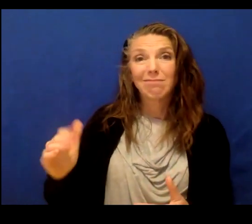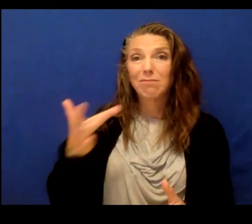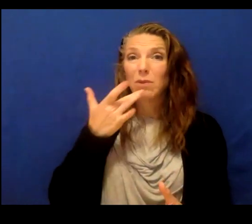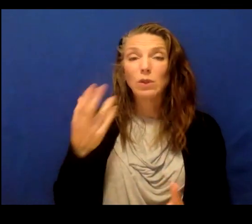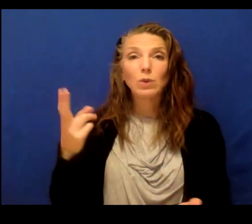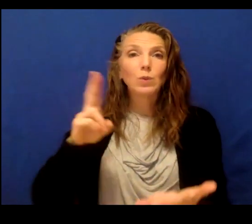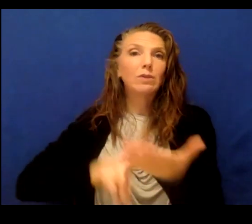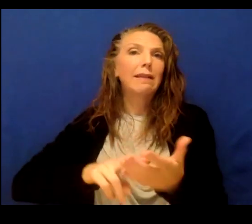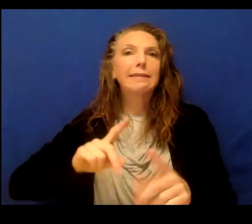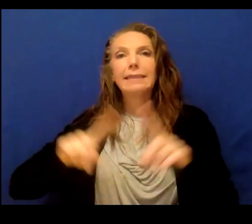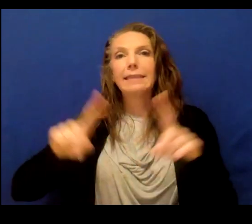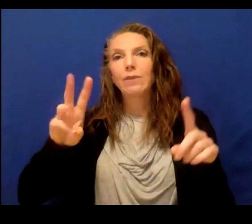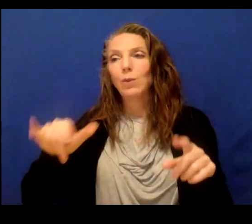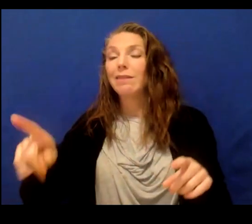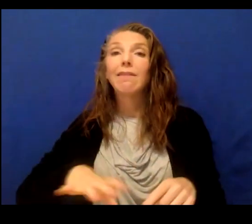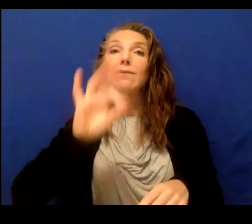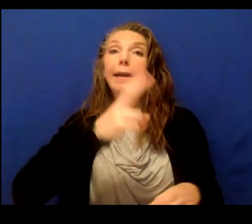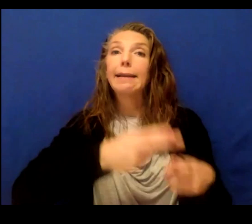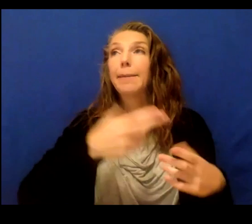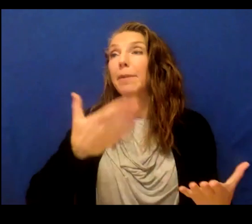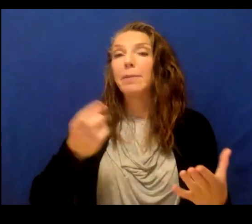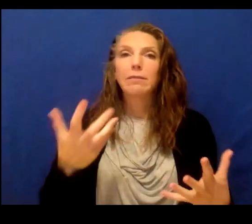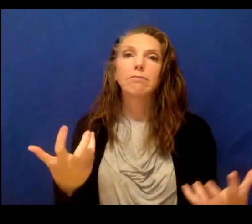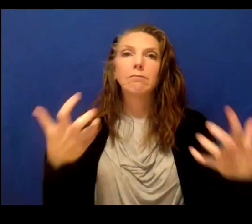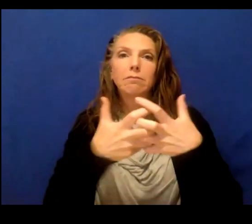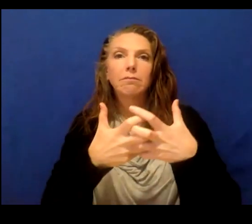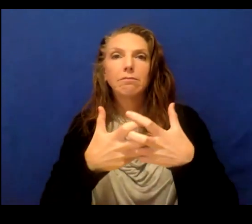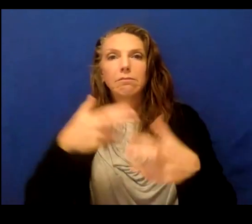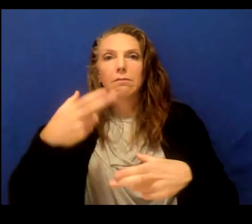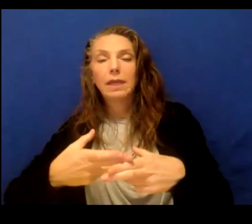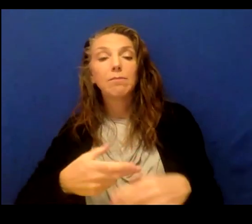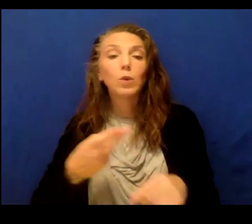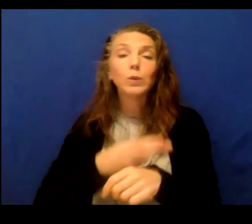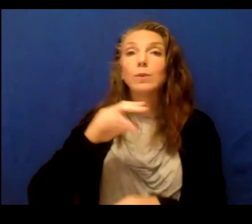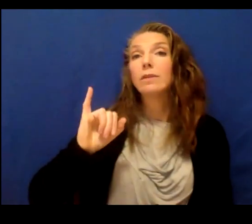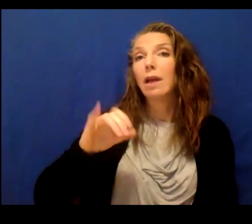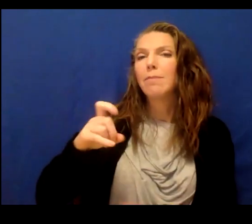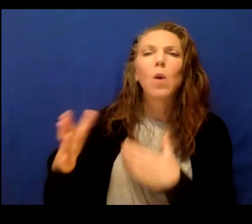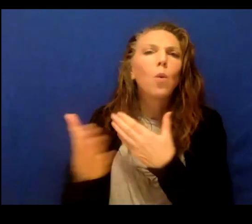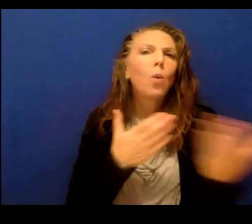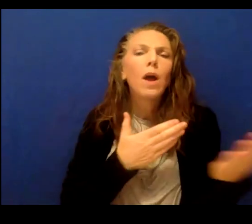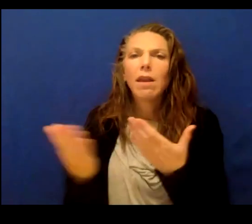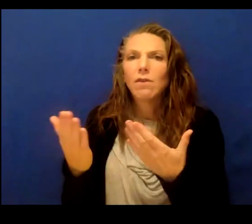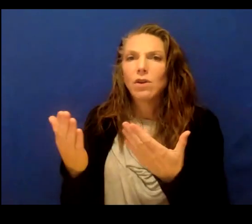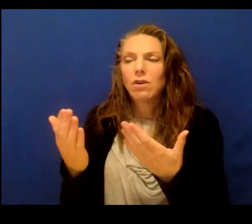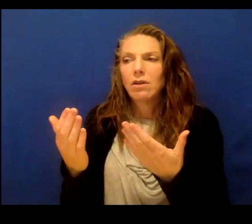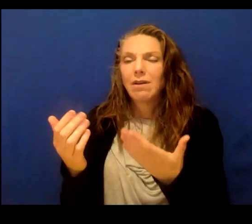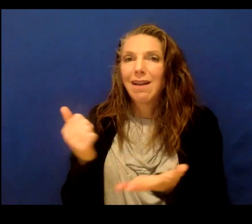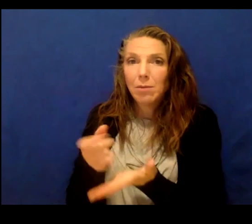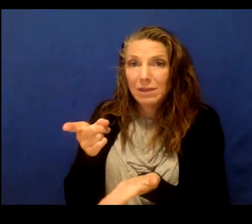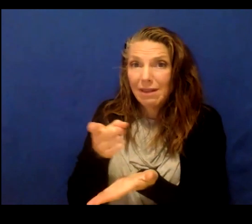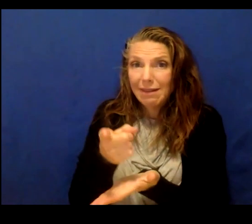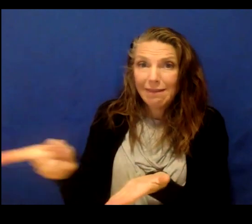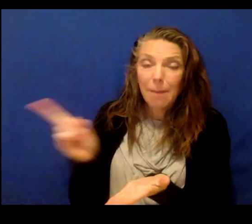way, finding their name and maybe matching it or doing it on an iPad or whatever's meaningful and fun and